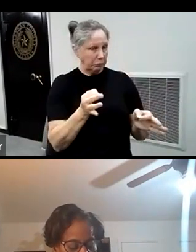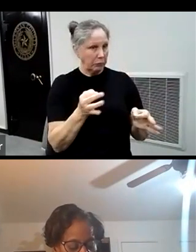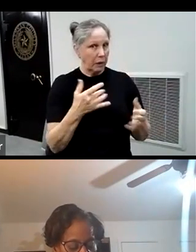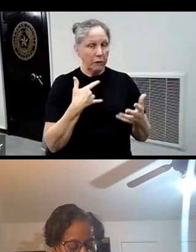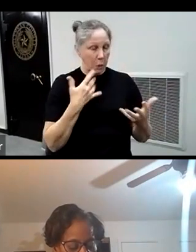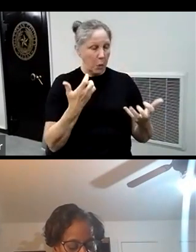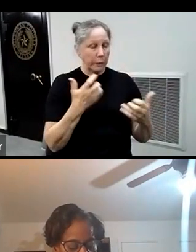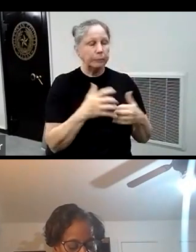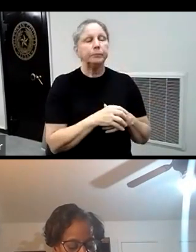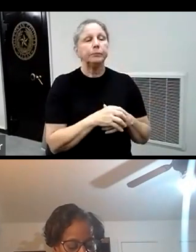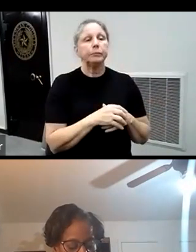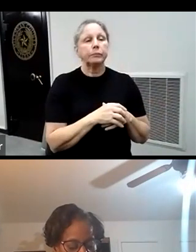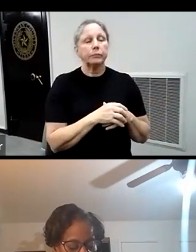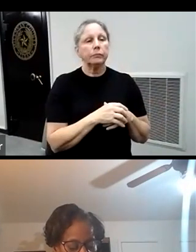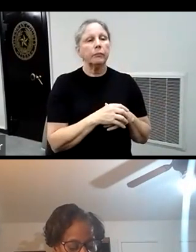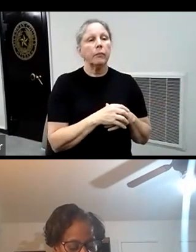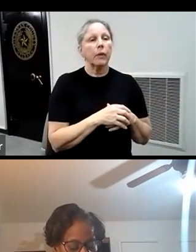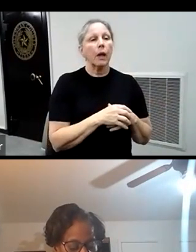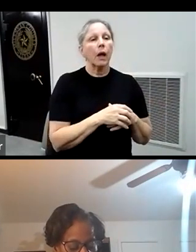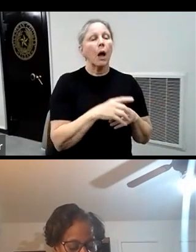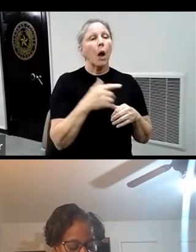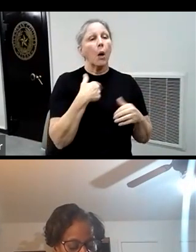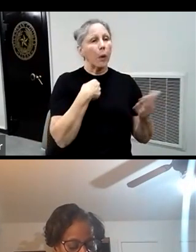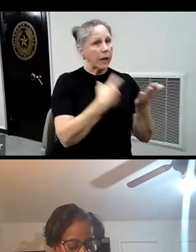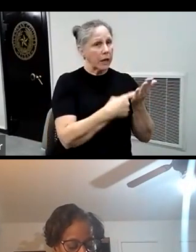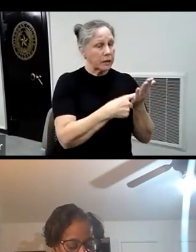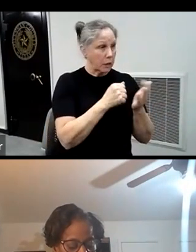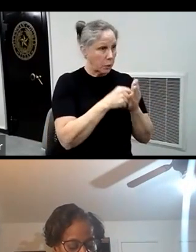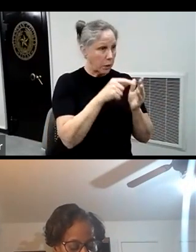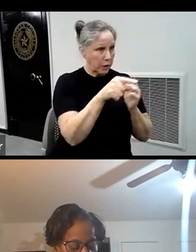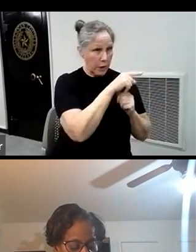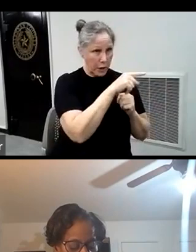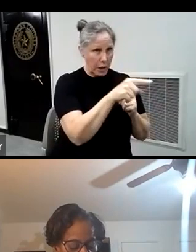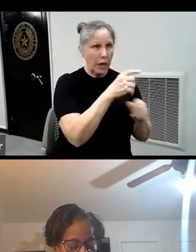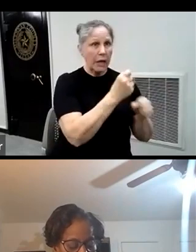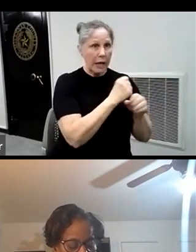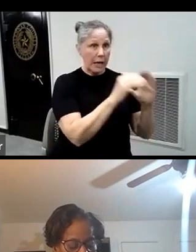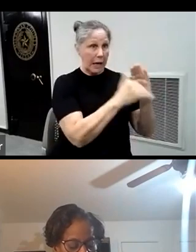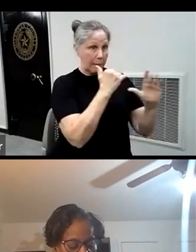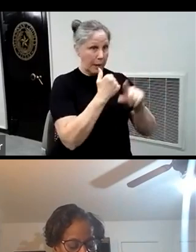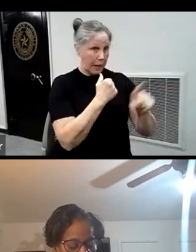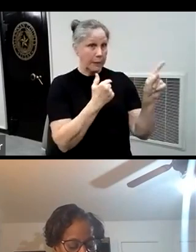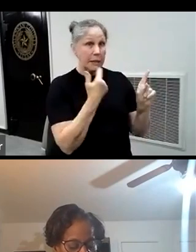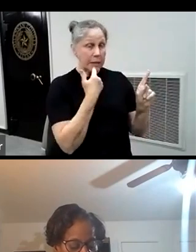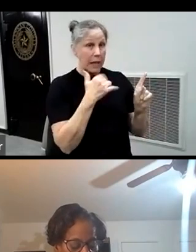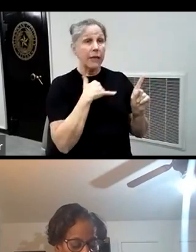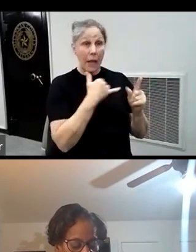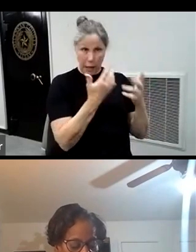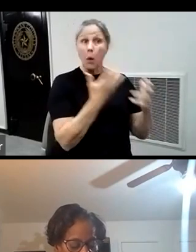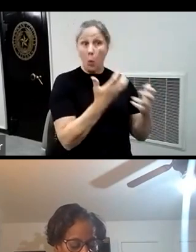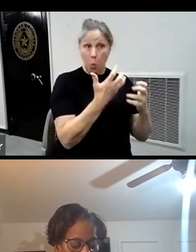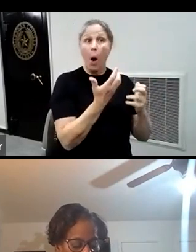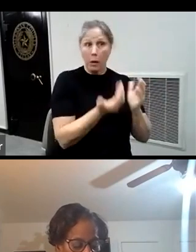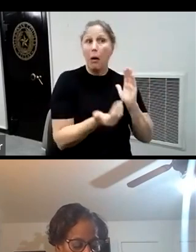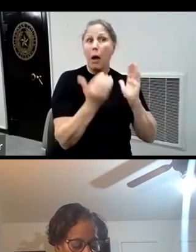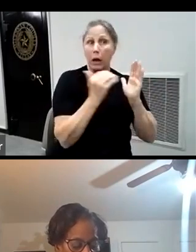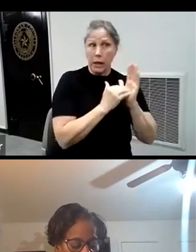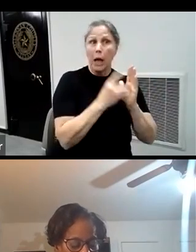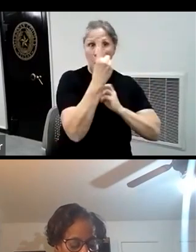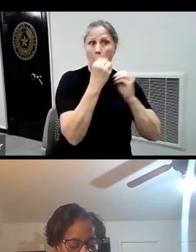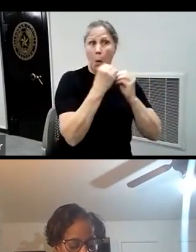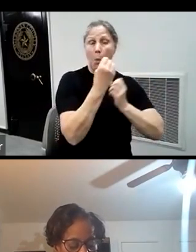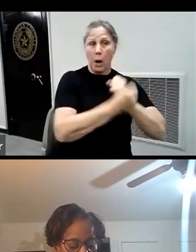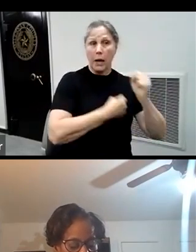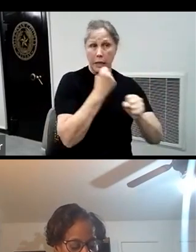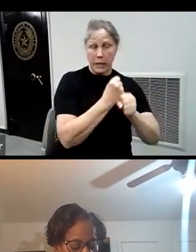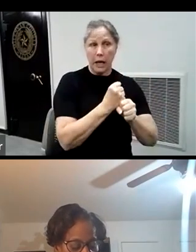Commissioner's Court. We consulted with Trigger Furman and received an email from him stating he would like to renew his contract another year